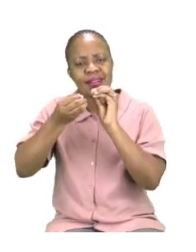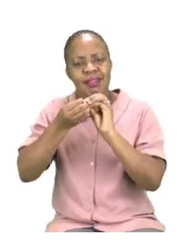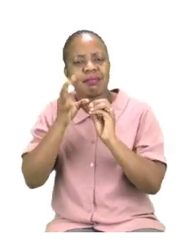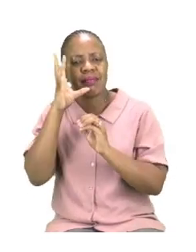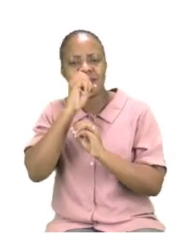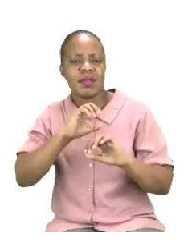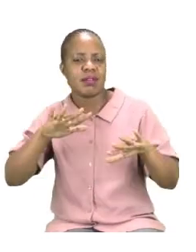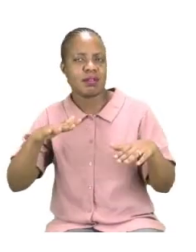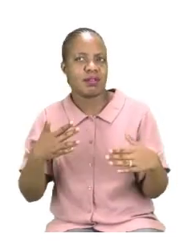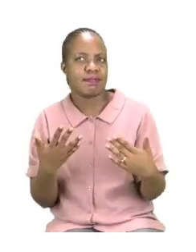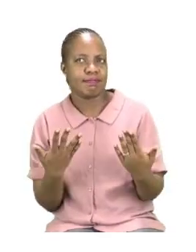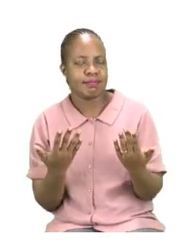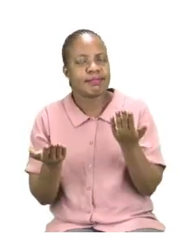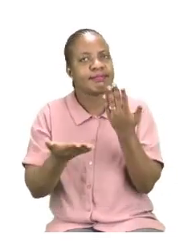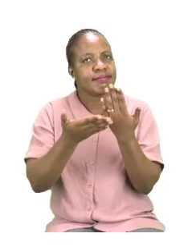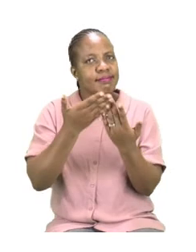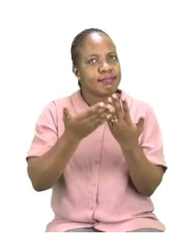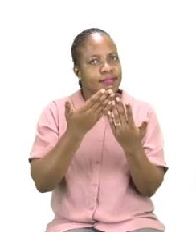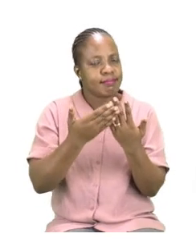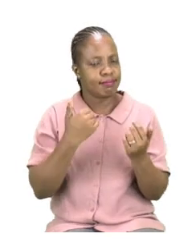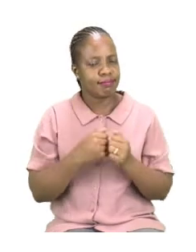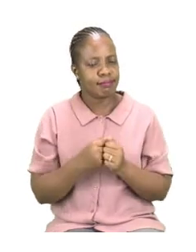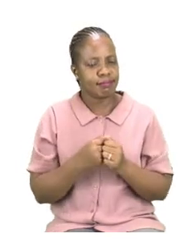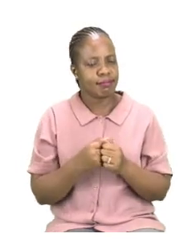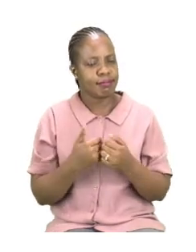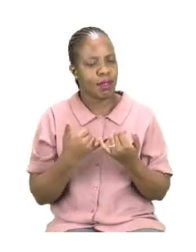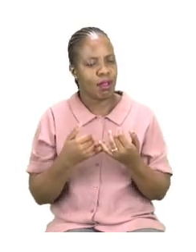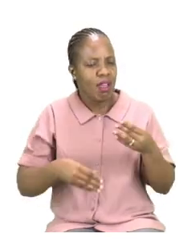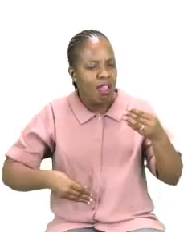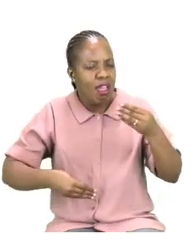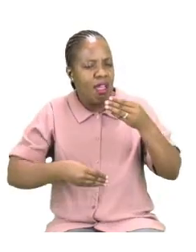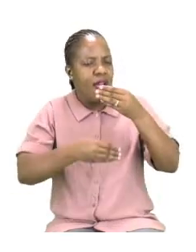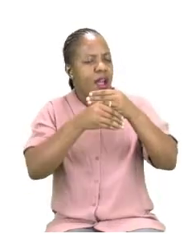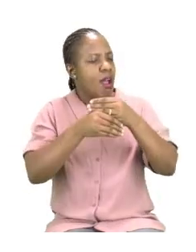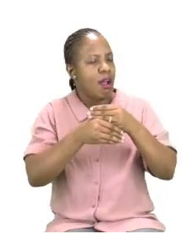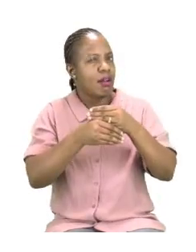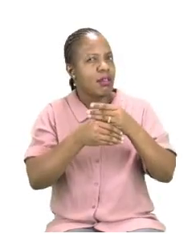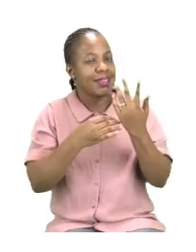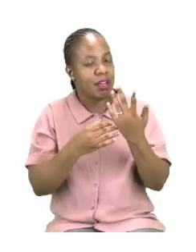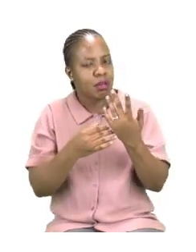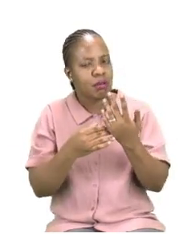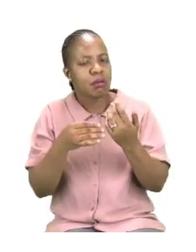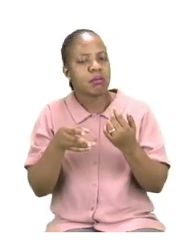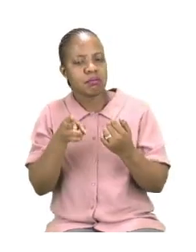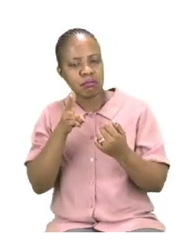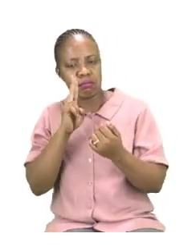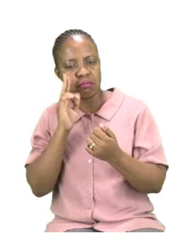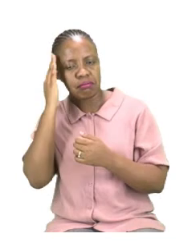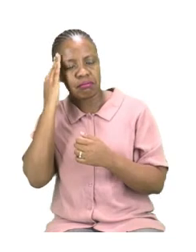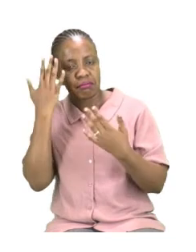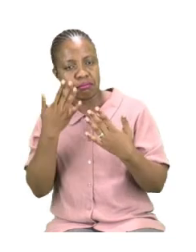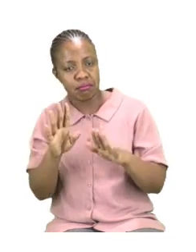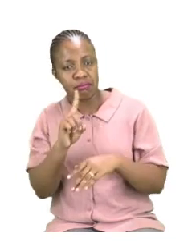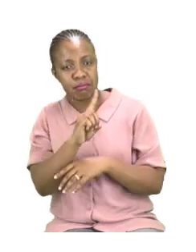easy. Instead of adding, because we already know the answer is 10 for everything,